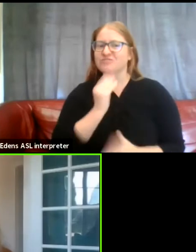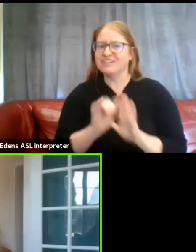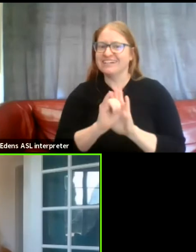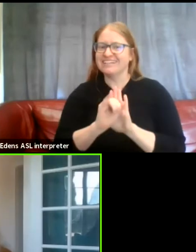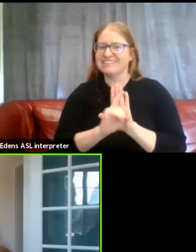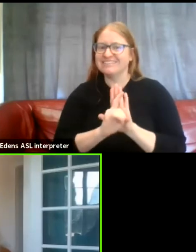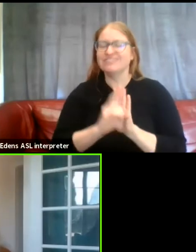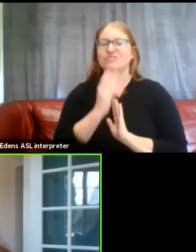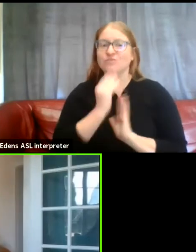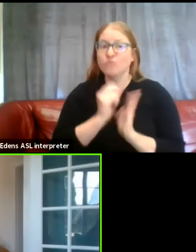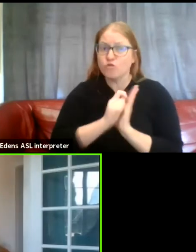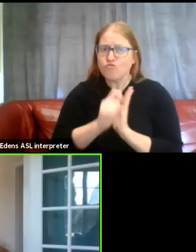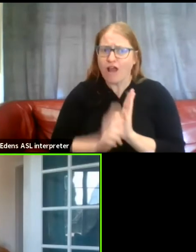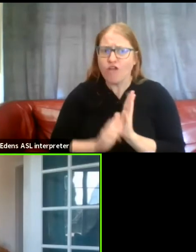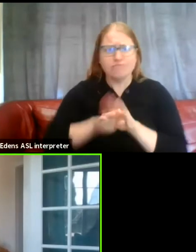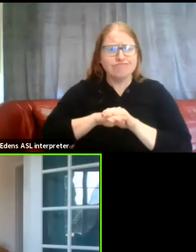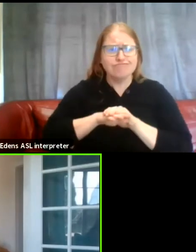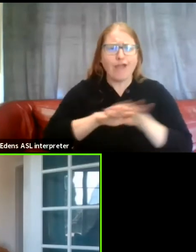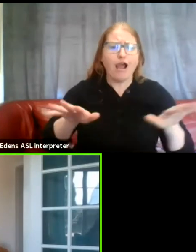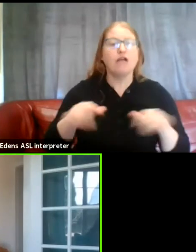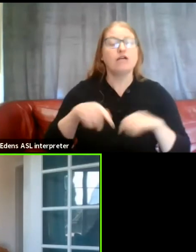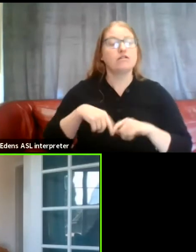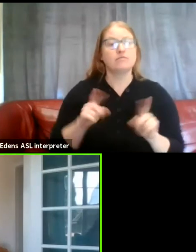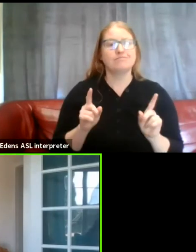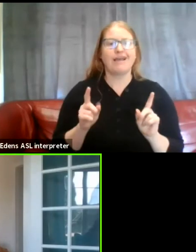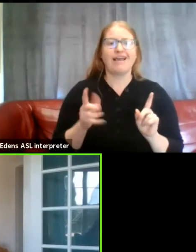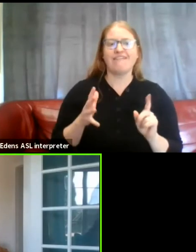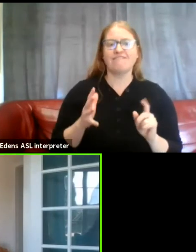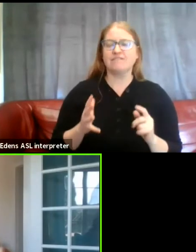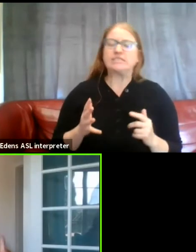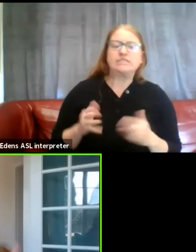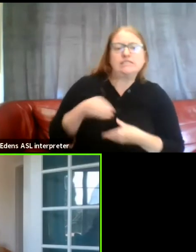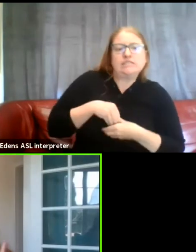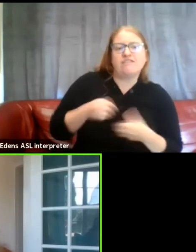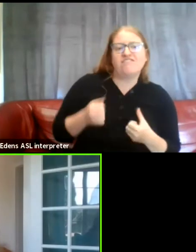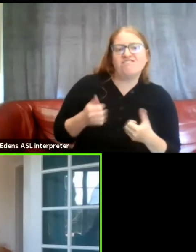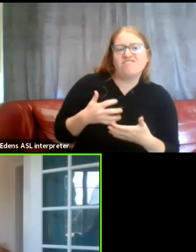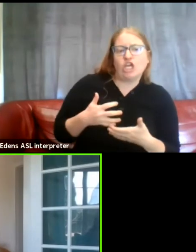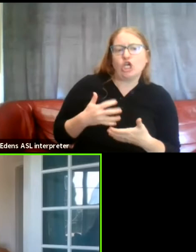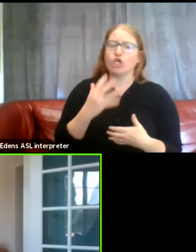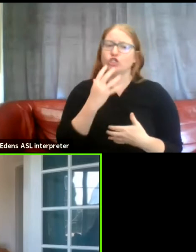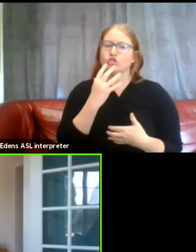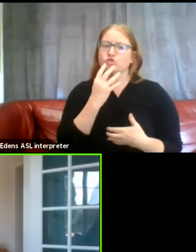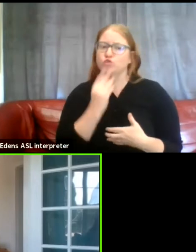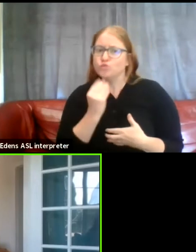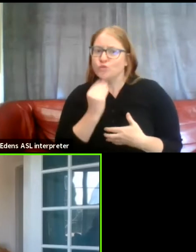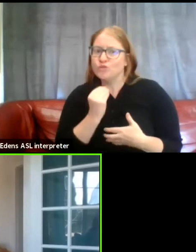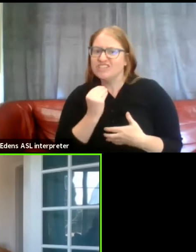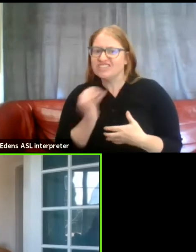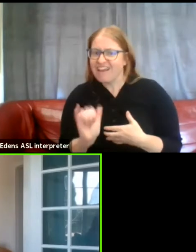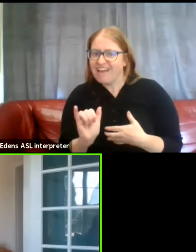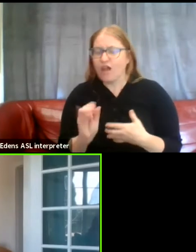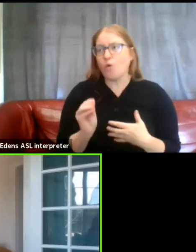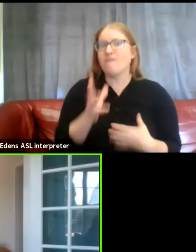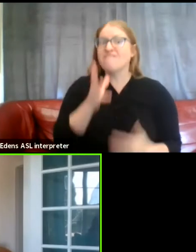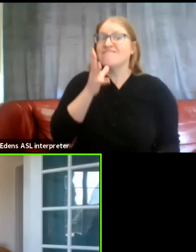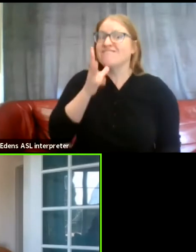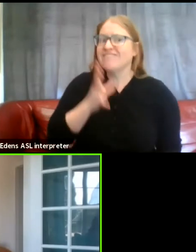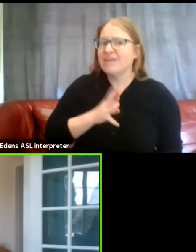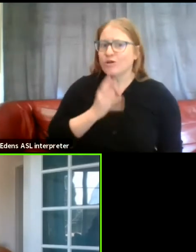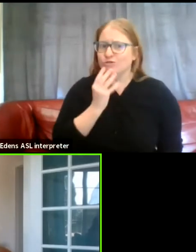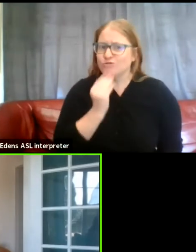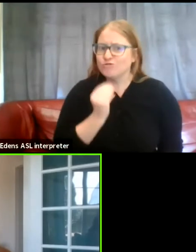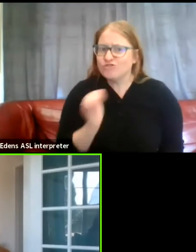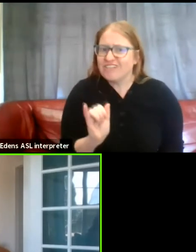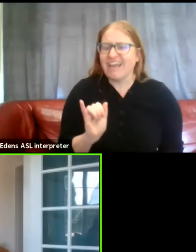Jewish writers everywhere, but there was this kind of fear that Jewishness, and especially female Jewishness, would be somehow off-putting to a